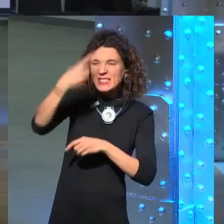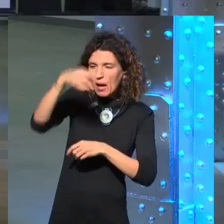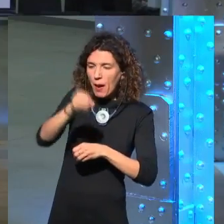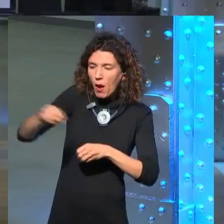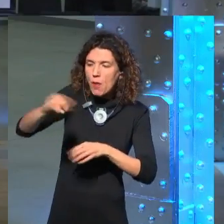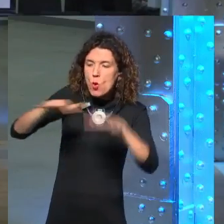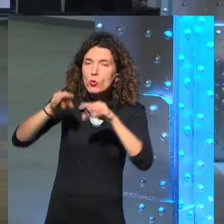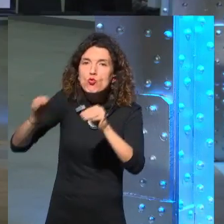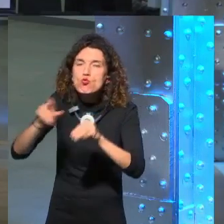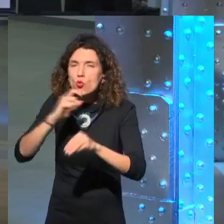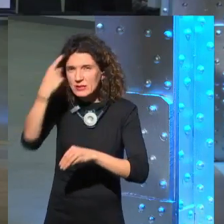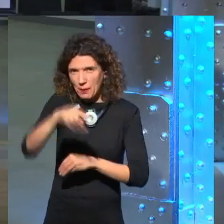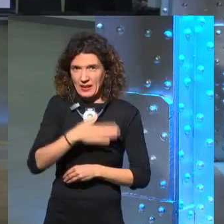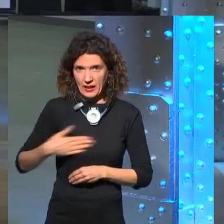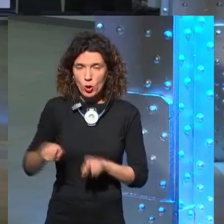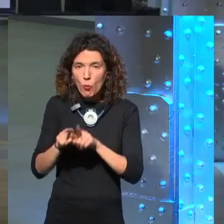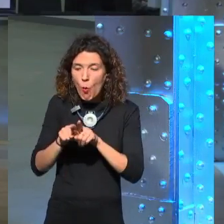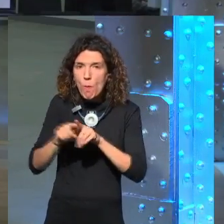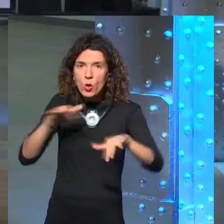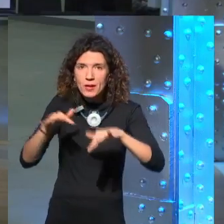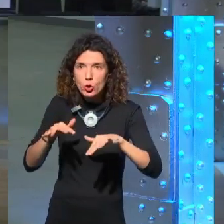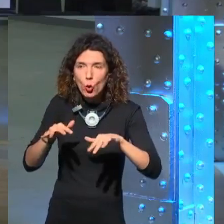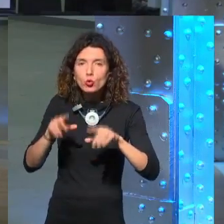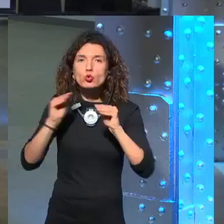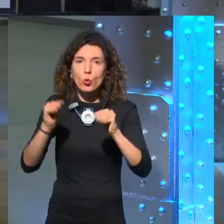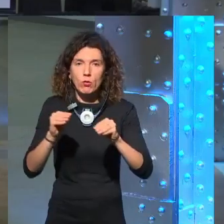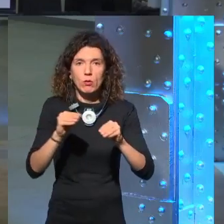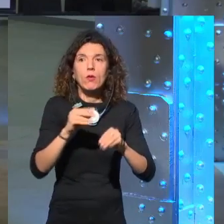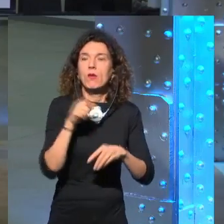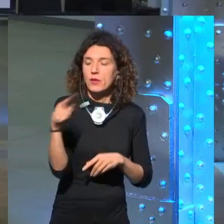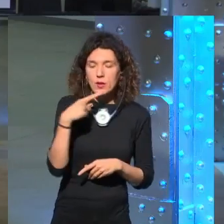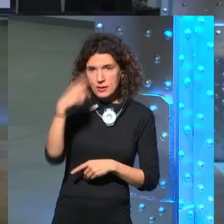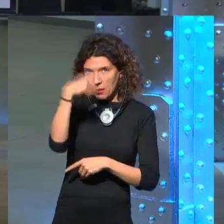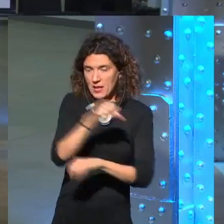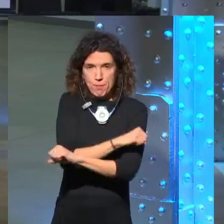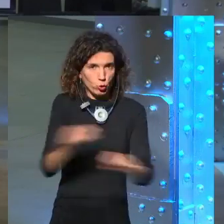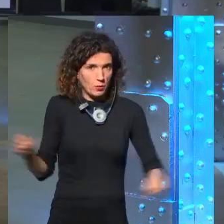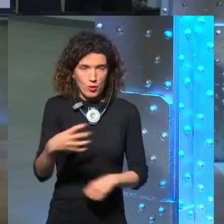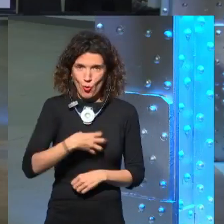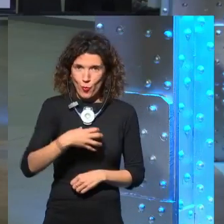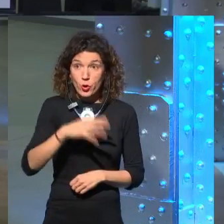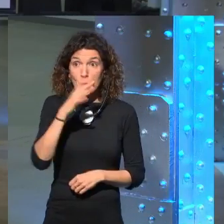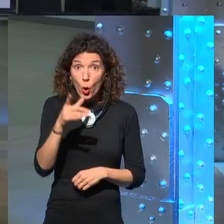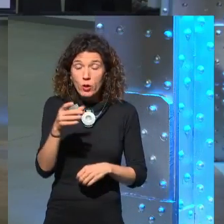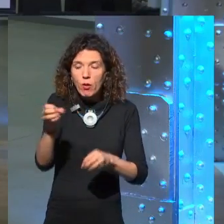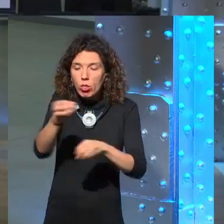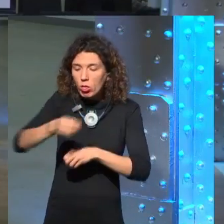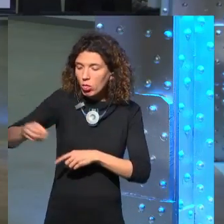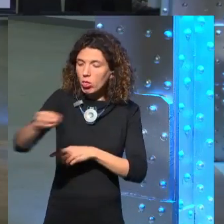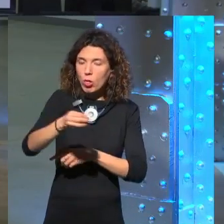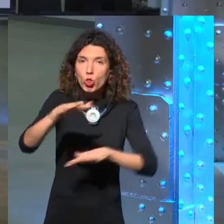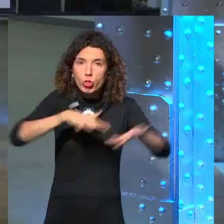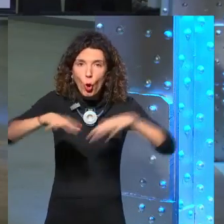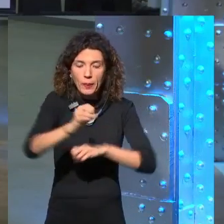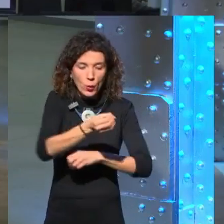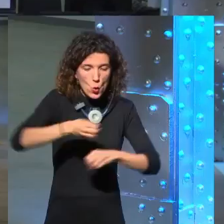moving, its momentum. Heisenberg said you can't know both of those things. That the more you know about where the electron is,